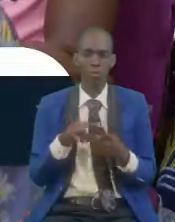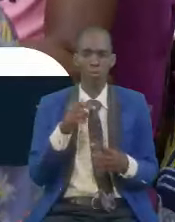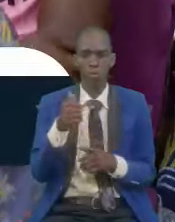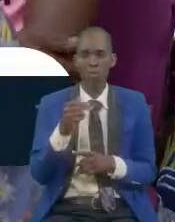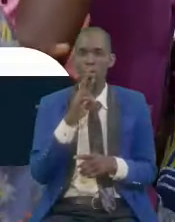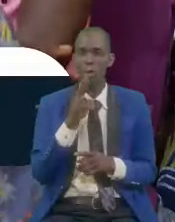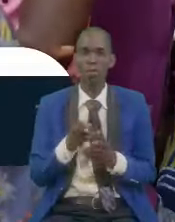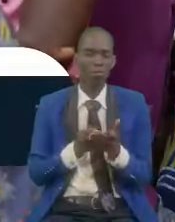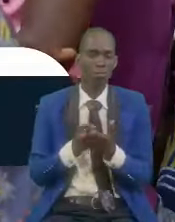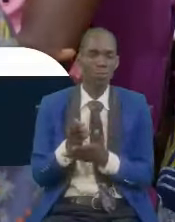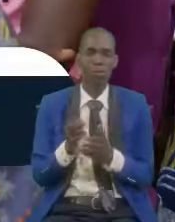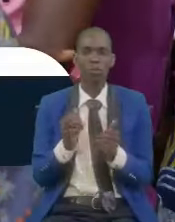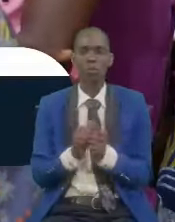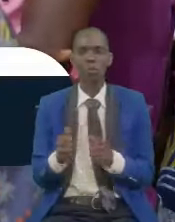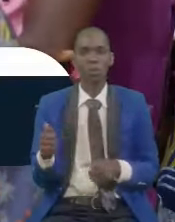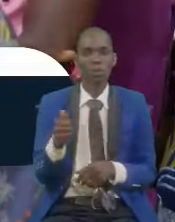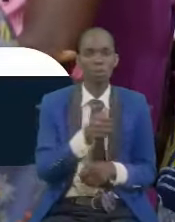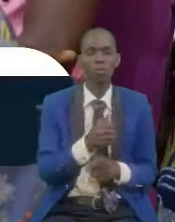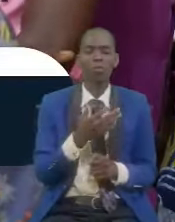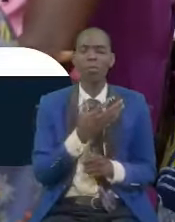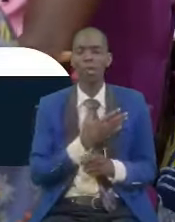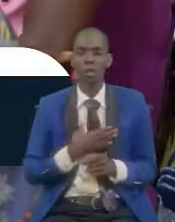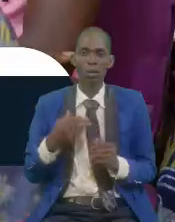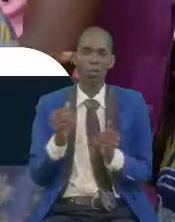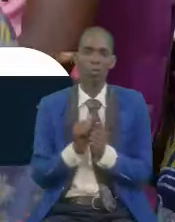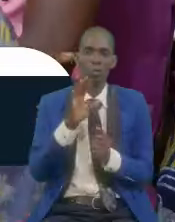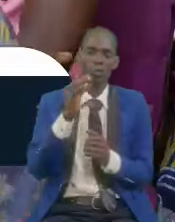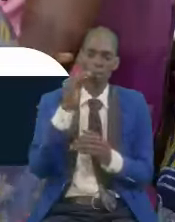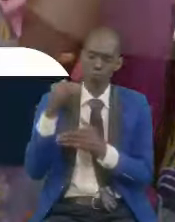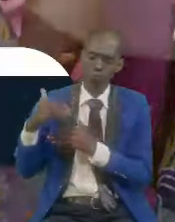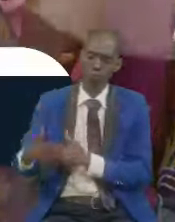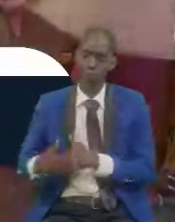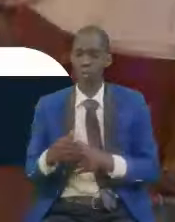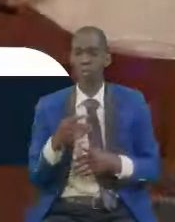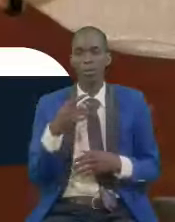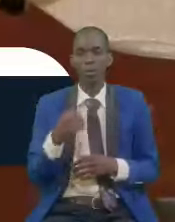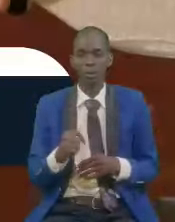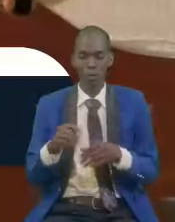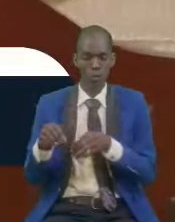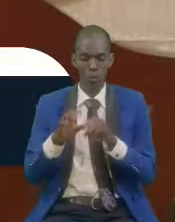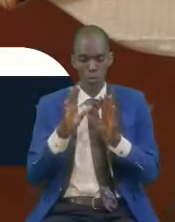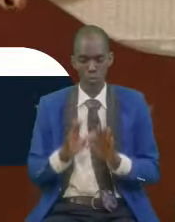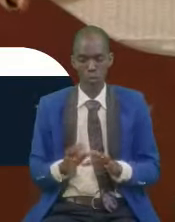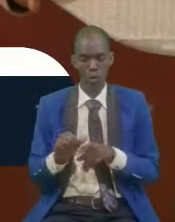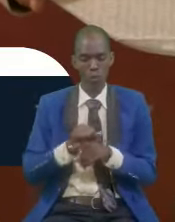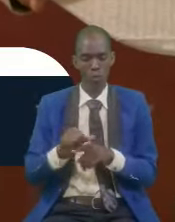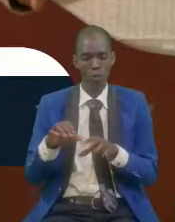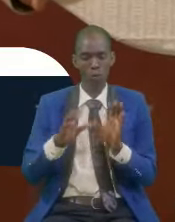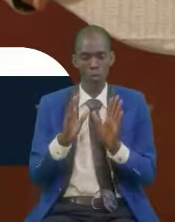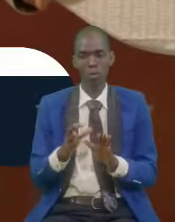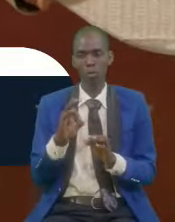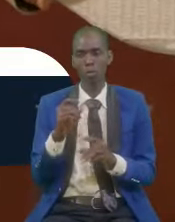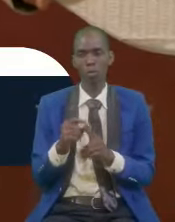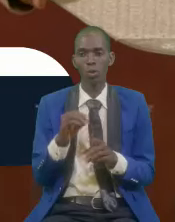honest with themselves and with their neighbors. The doers of the word in all sincerity.